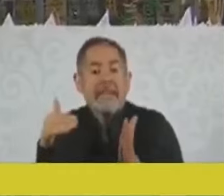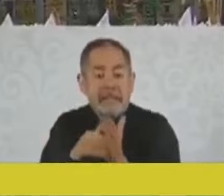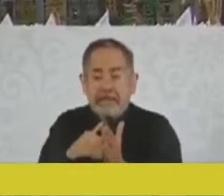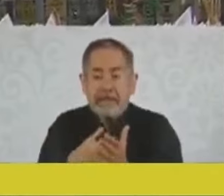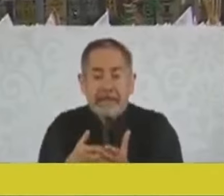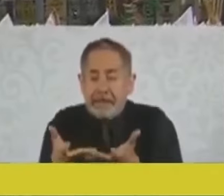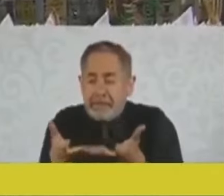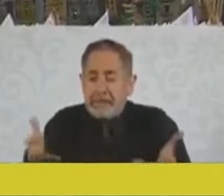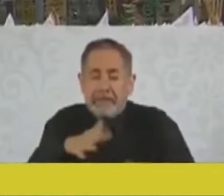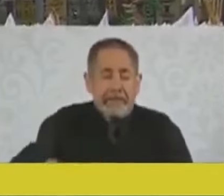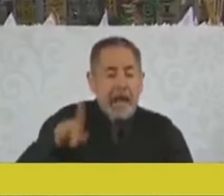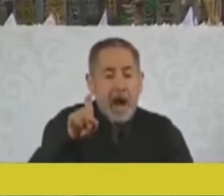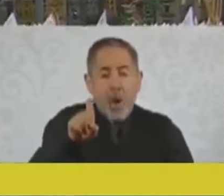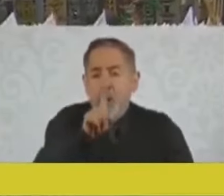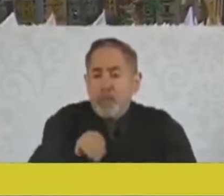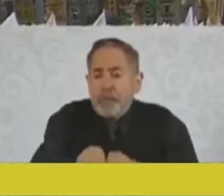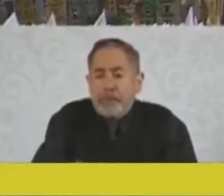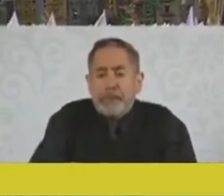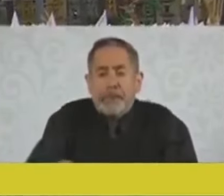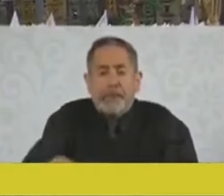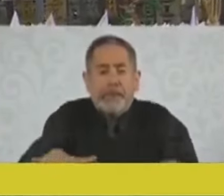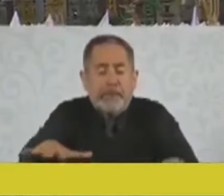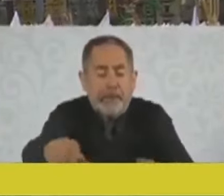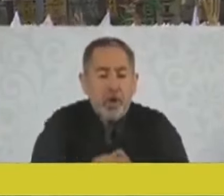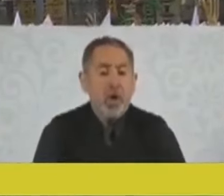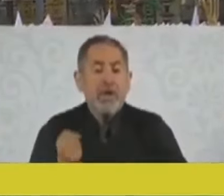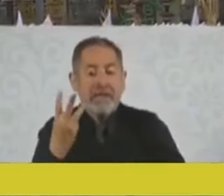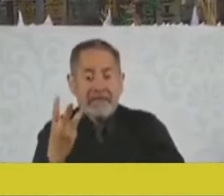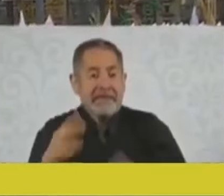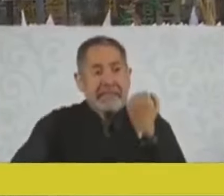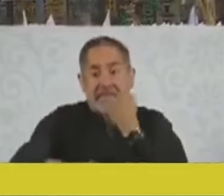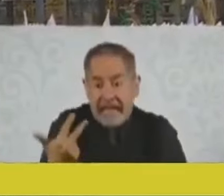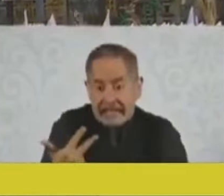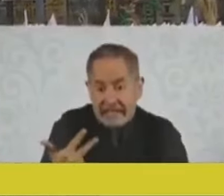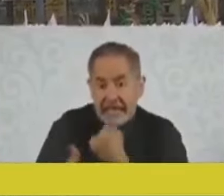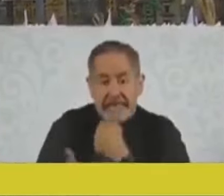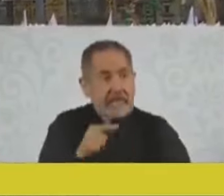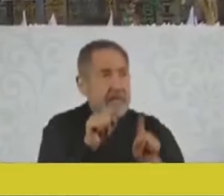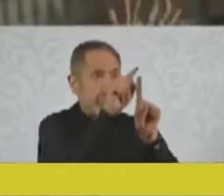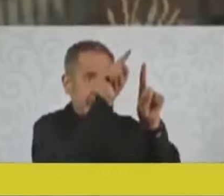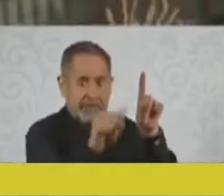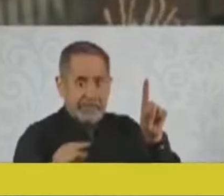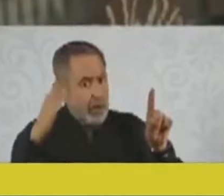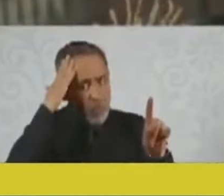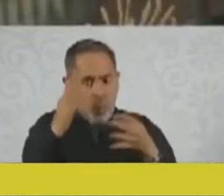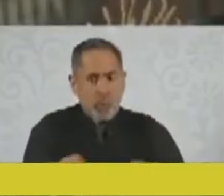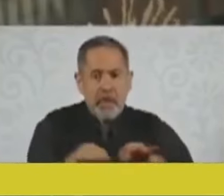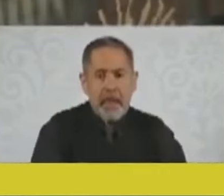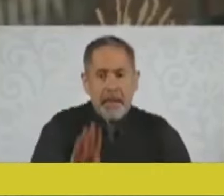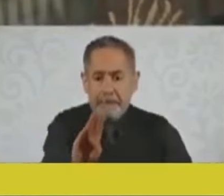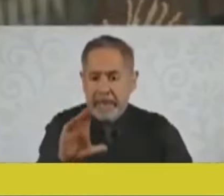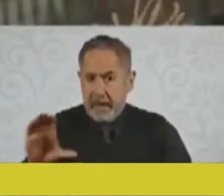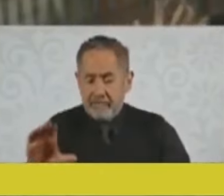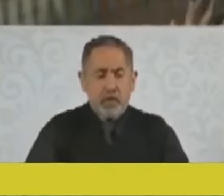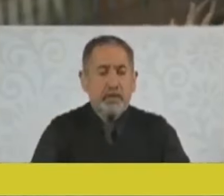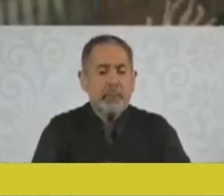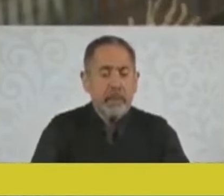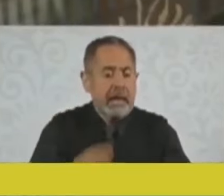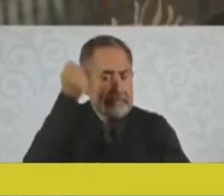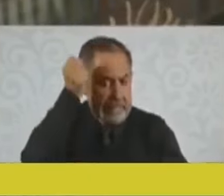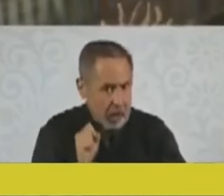98. We will provide technology for more than 200 hectares of